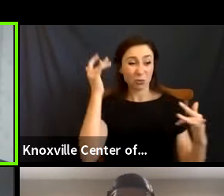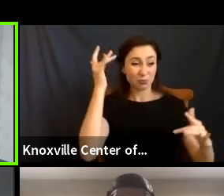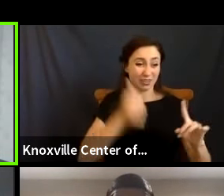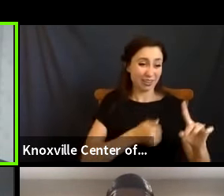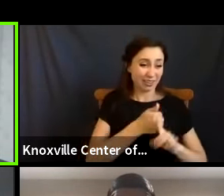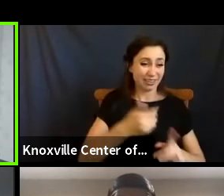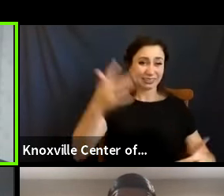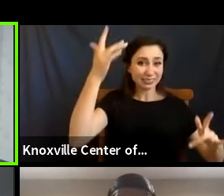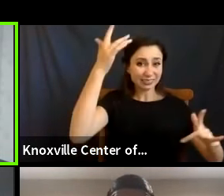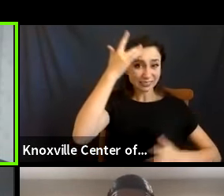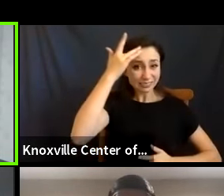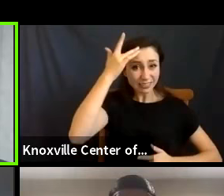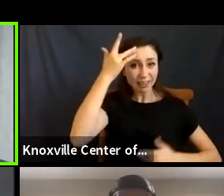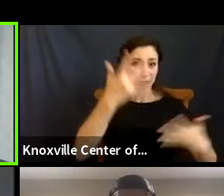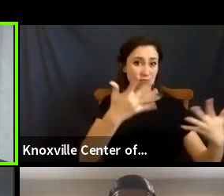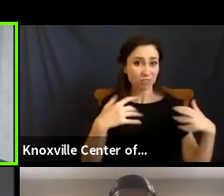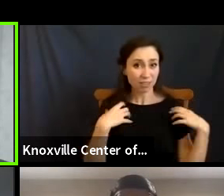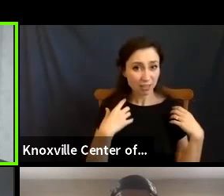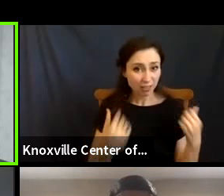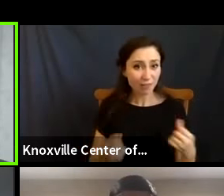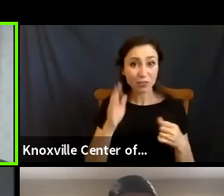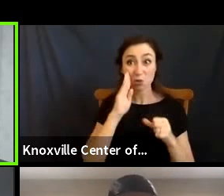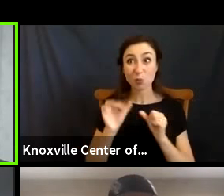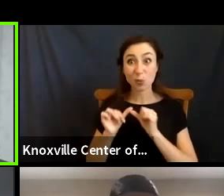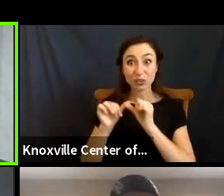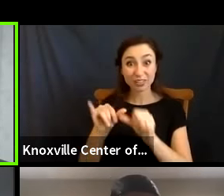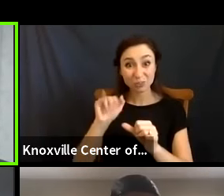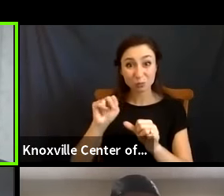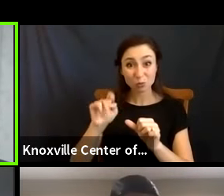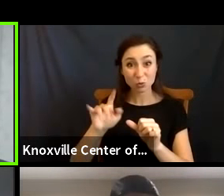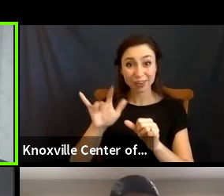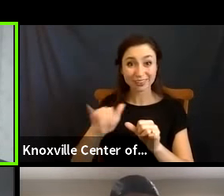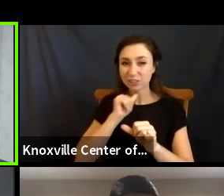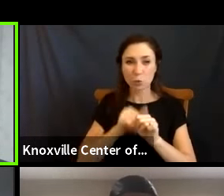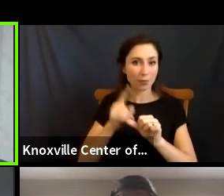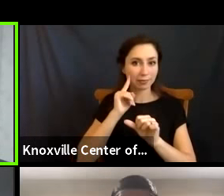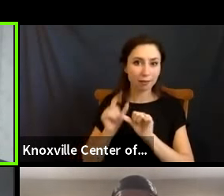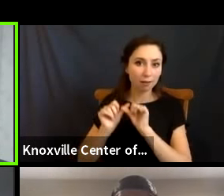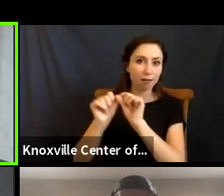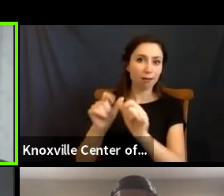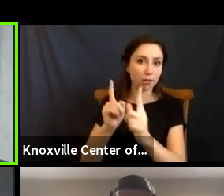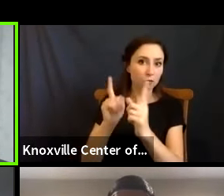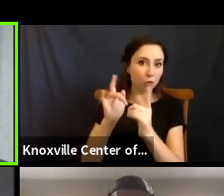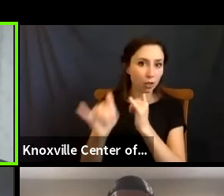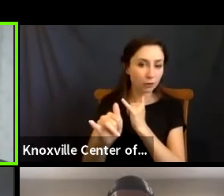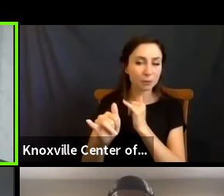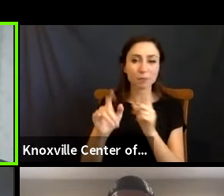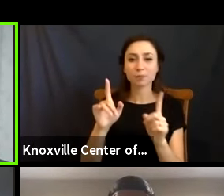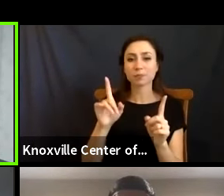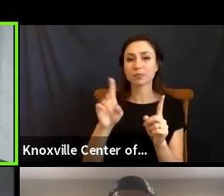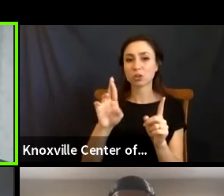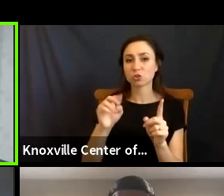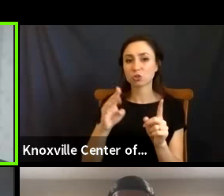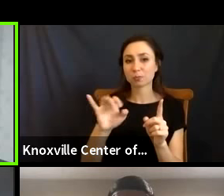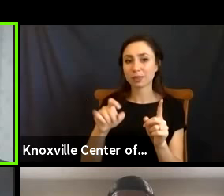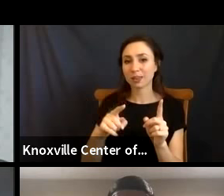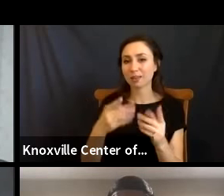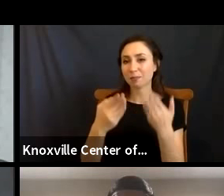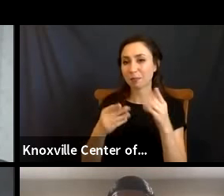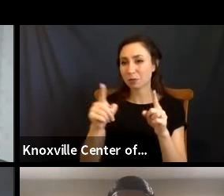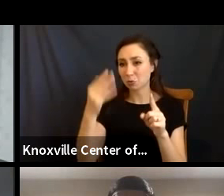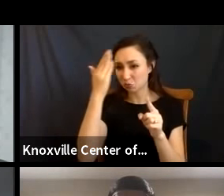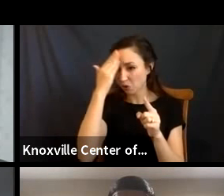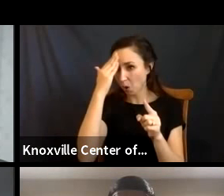different, but right now it doesn't appear to be that. And Dr. Shamia, you may know off the top of your head what that percentage is. I probably should know, but.